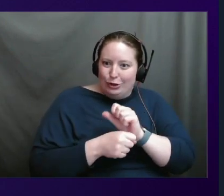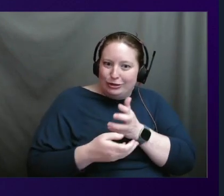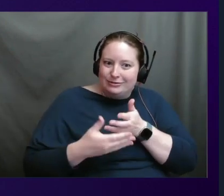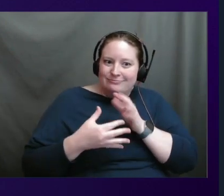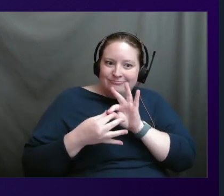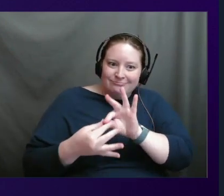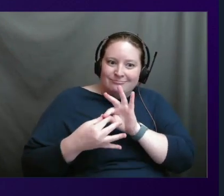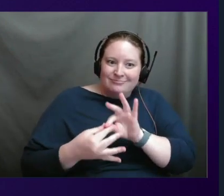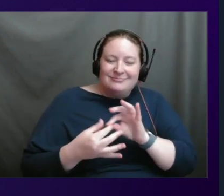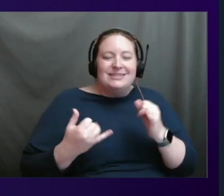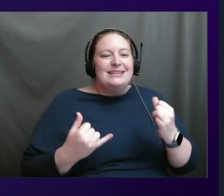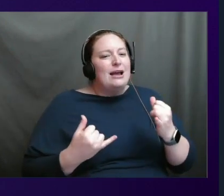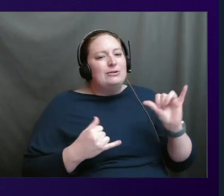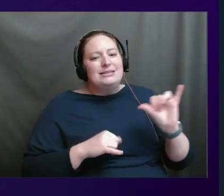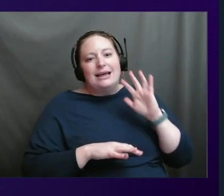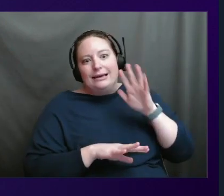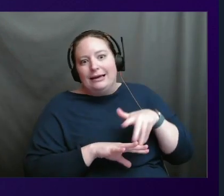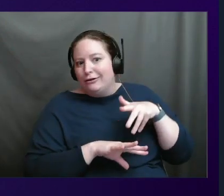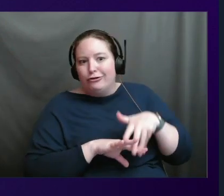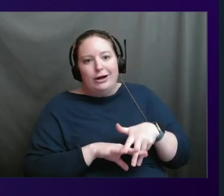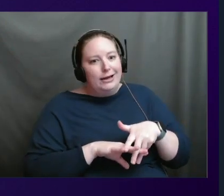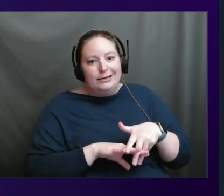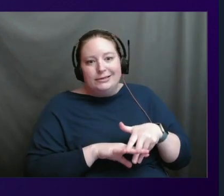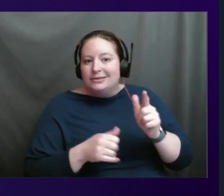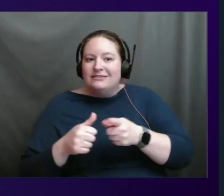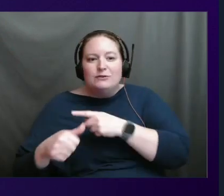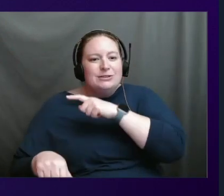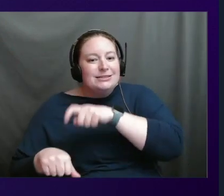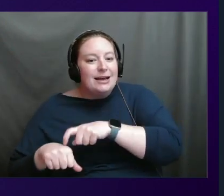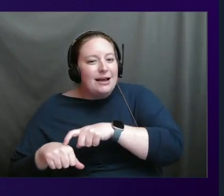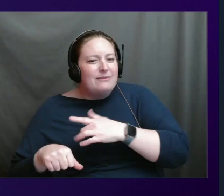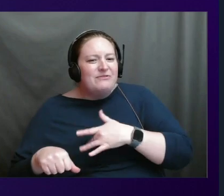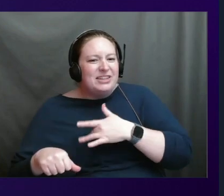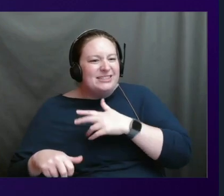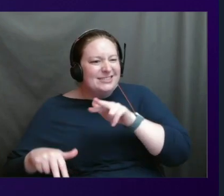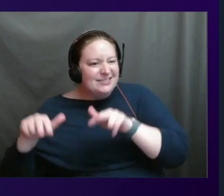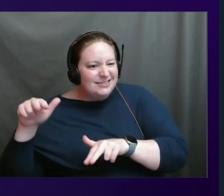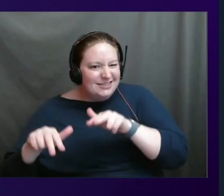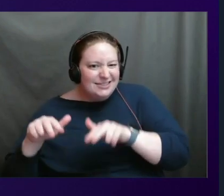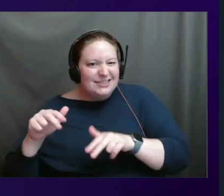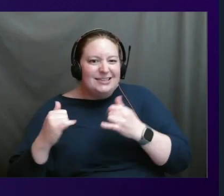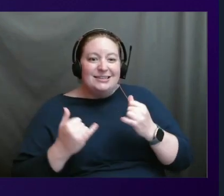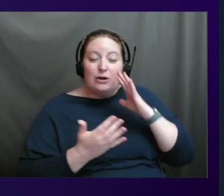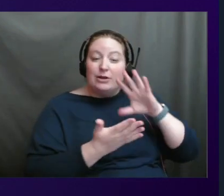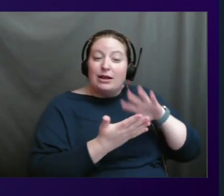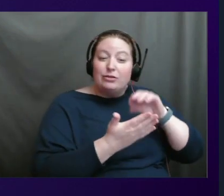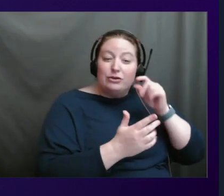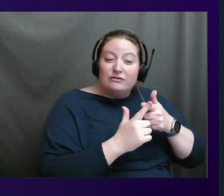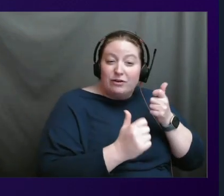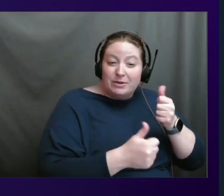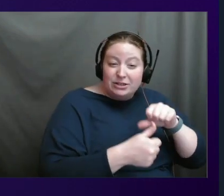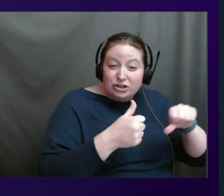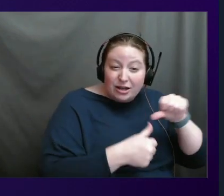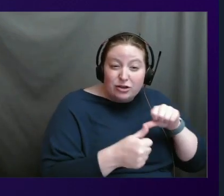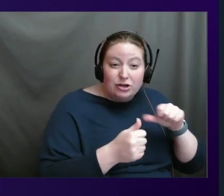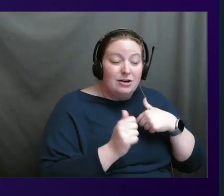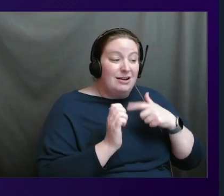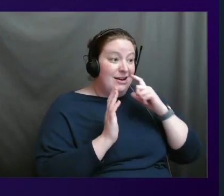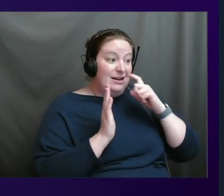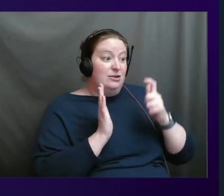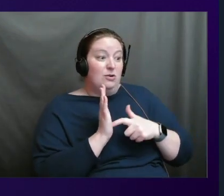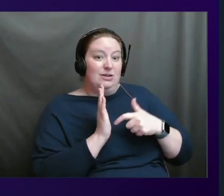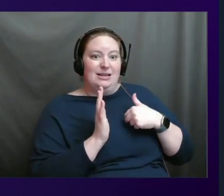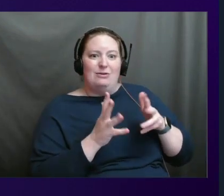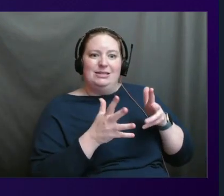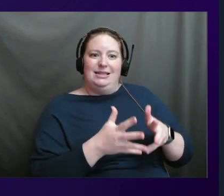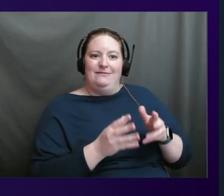ingrained. It's like doing anything for the first time. It always feels a little bit weird. But you can definitely learn from each other. And I noticed that I was leaving much better comments. Because